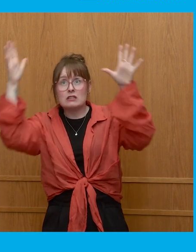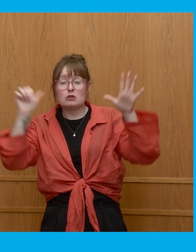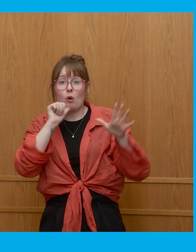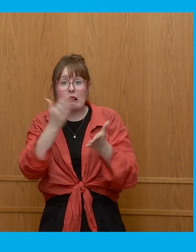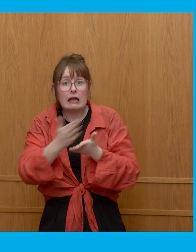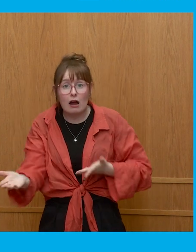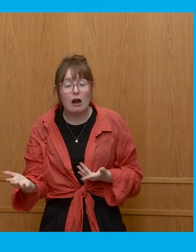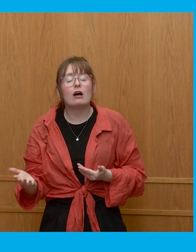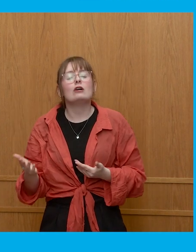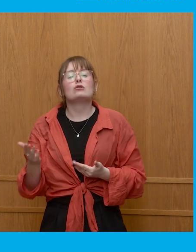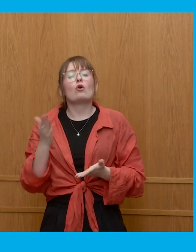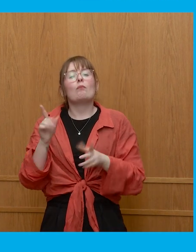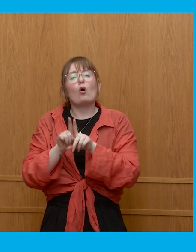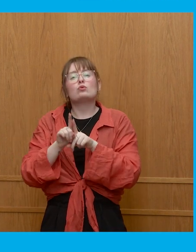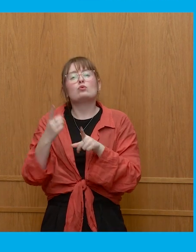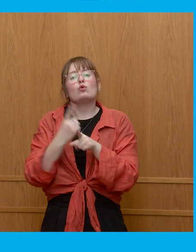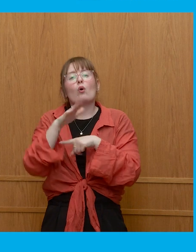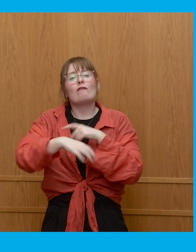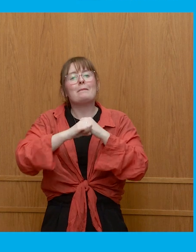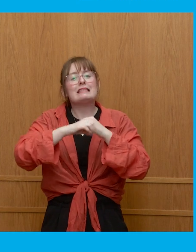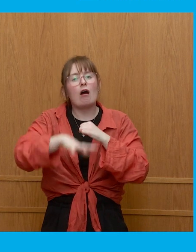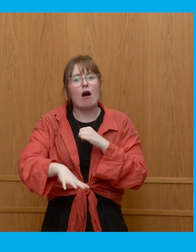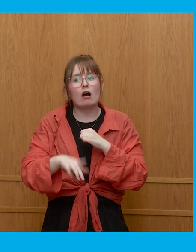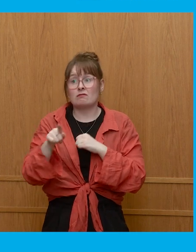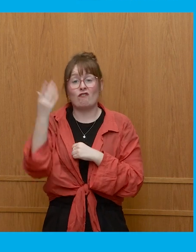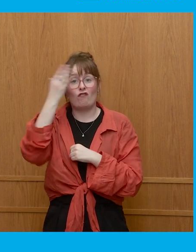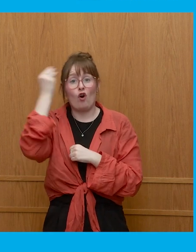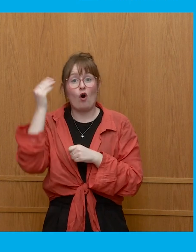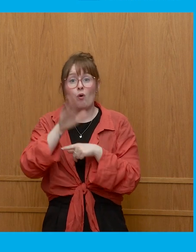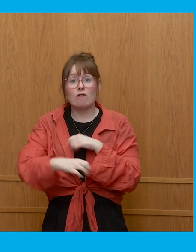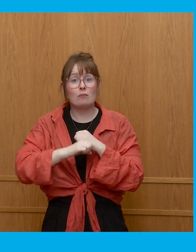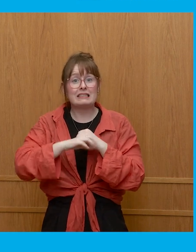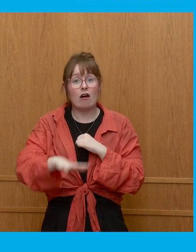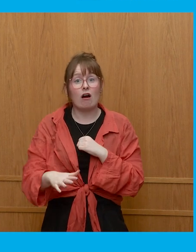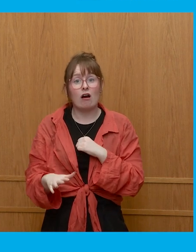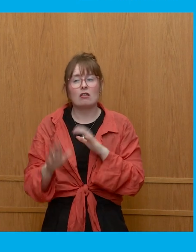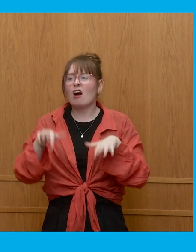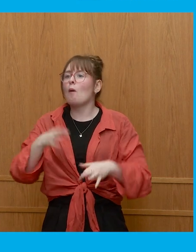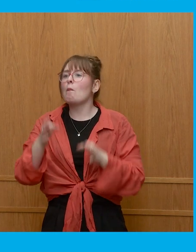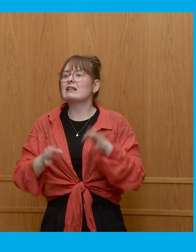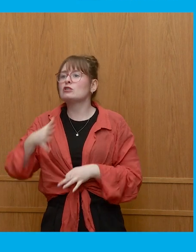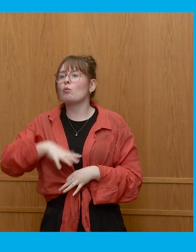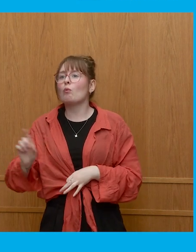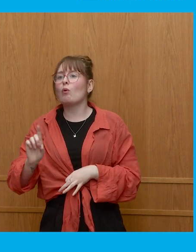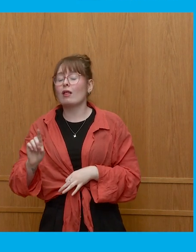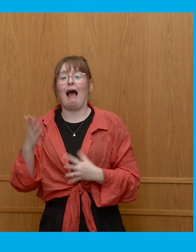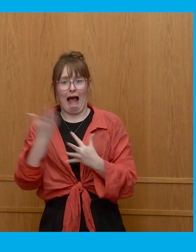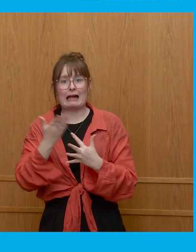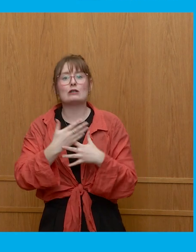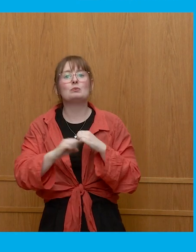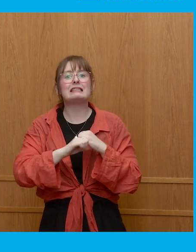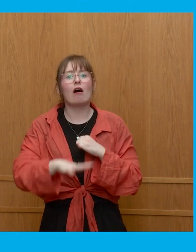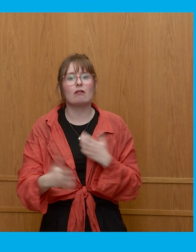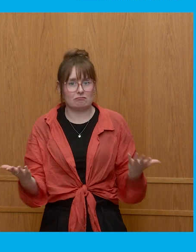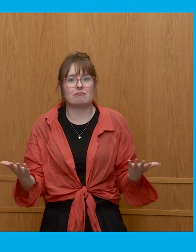And the point also about press is really important. They had completely forgotten about the press. Well, what do politicians want? Access to the press. And